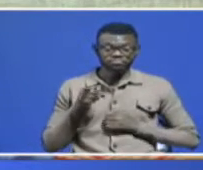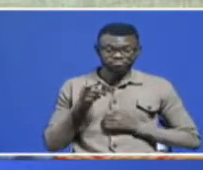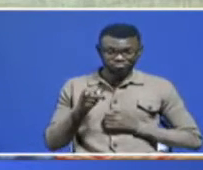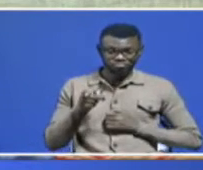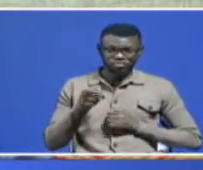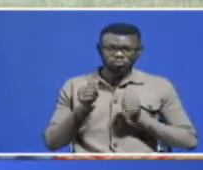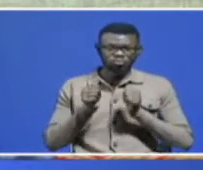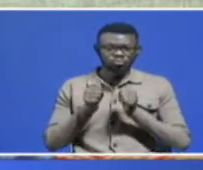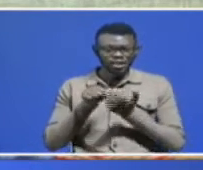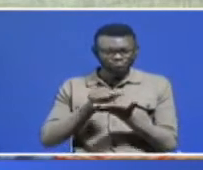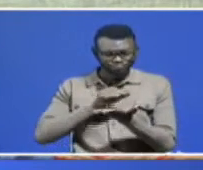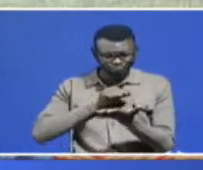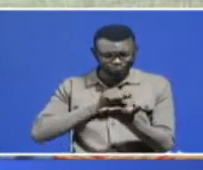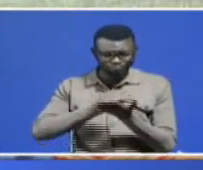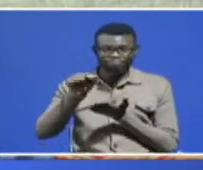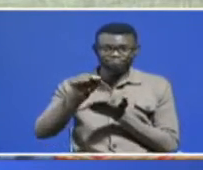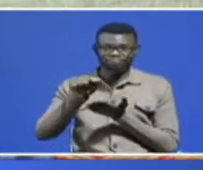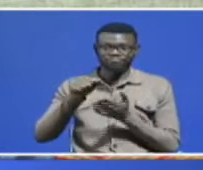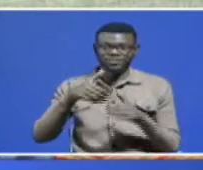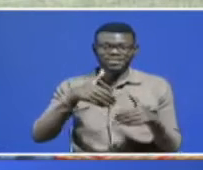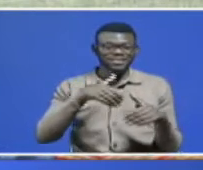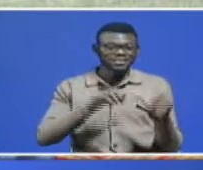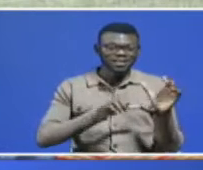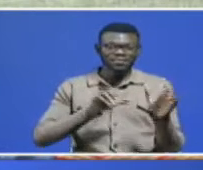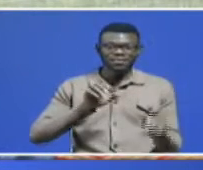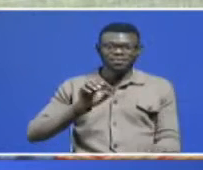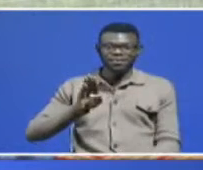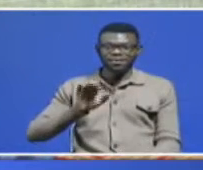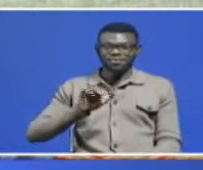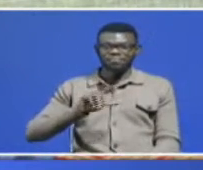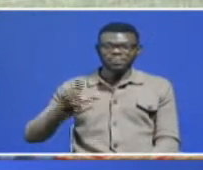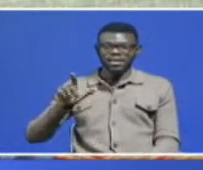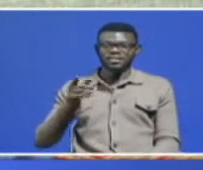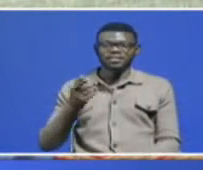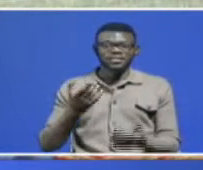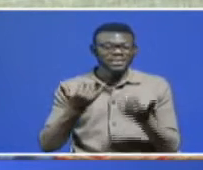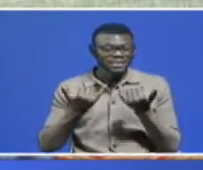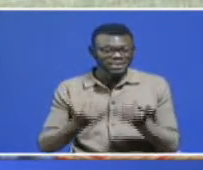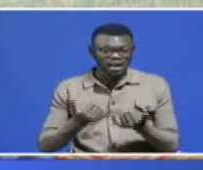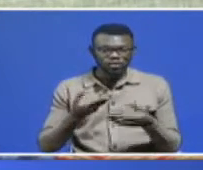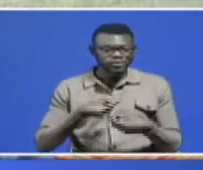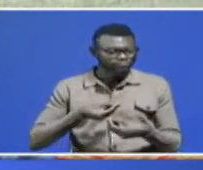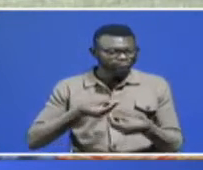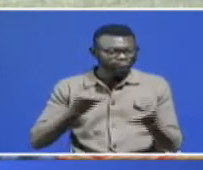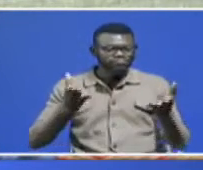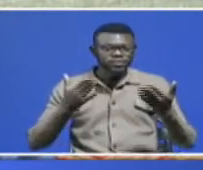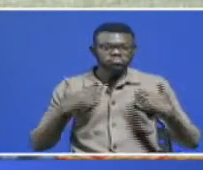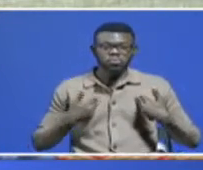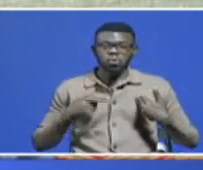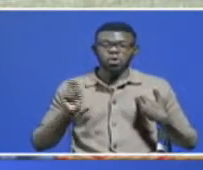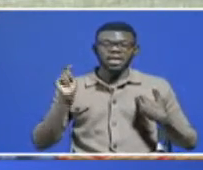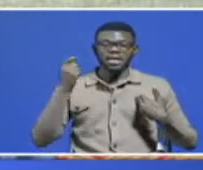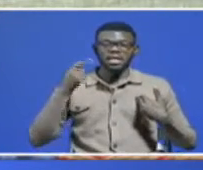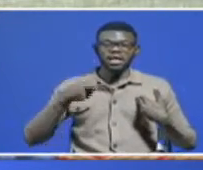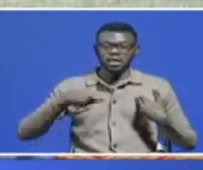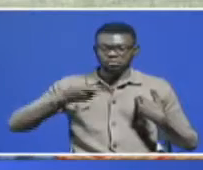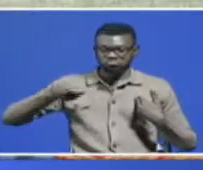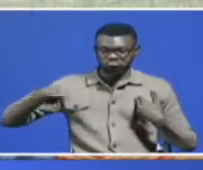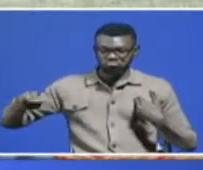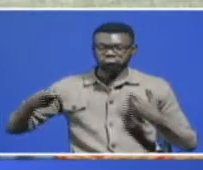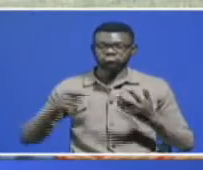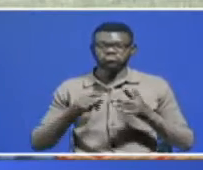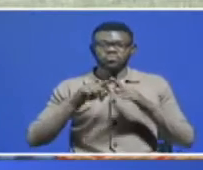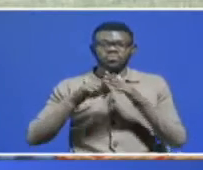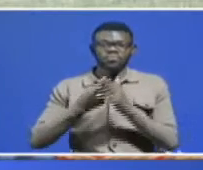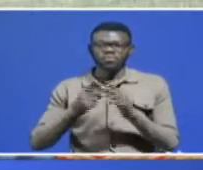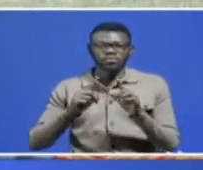the published draft bill, which is going to the people of Kenya to append their signatures on. As to whether